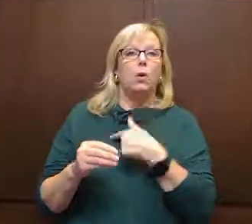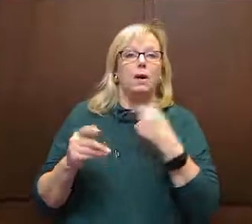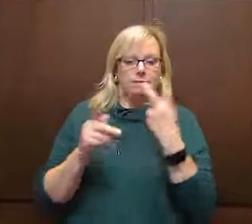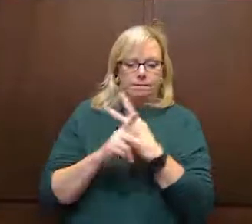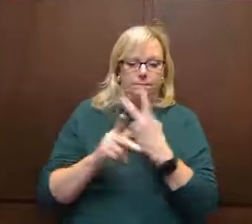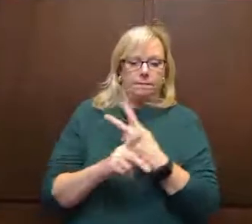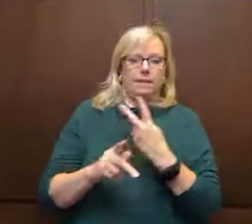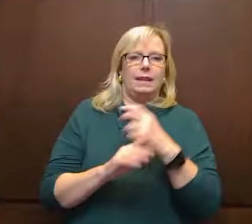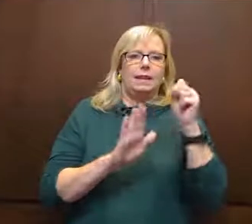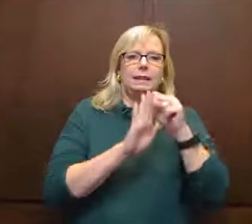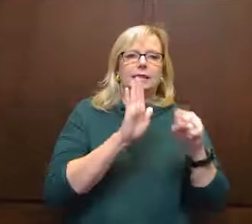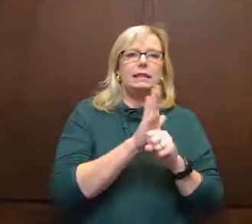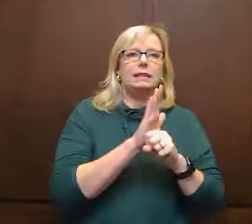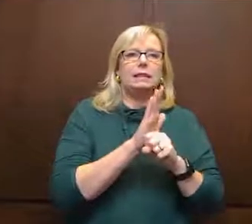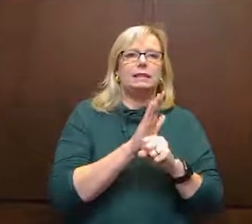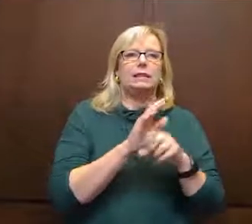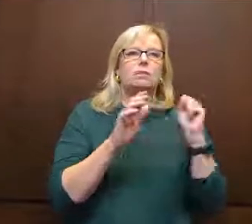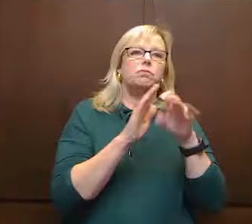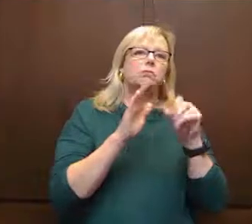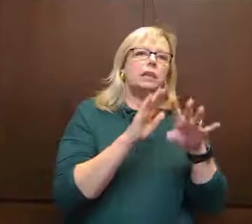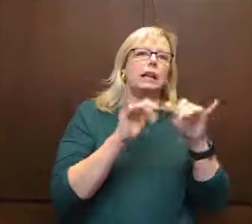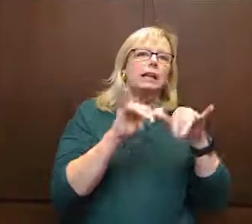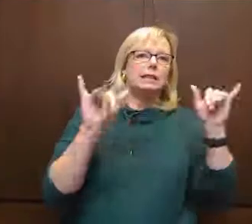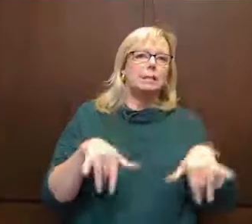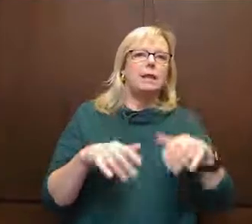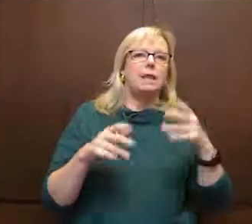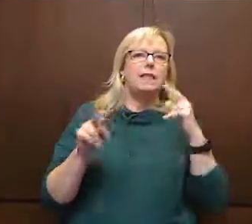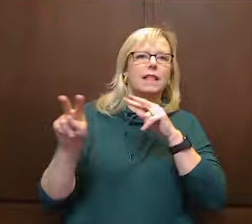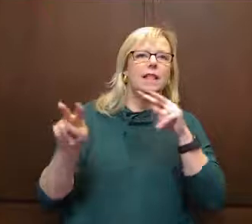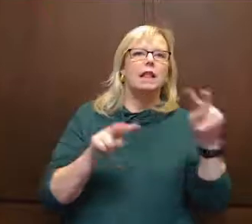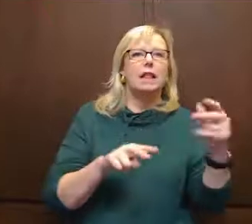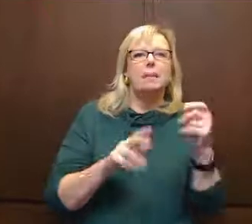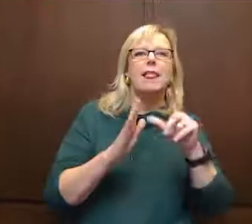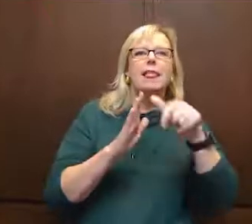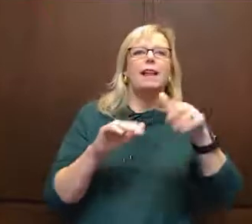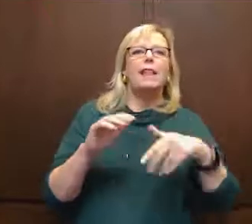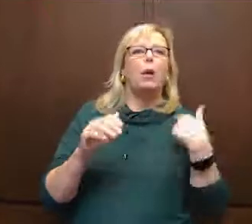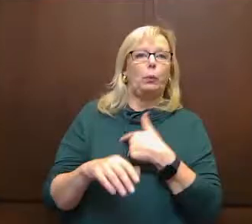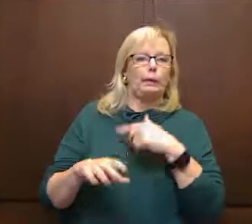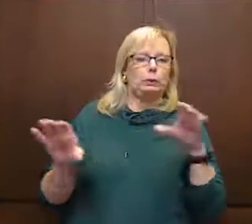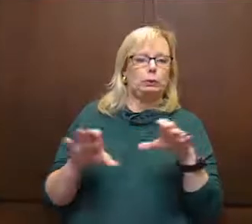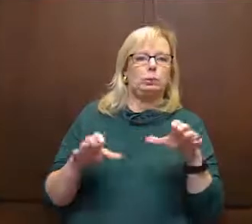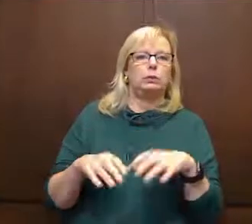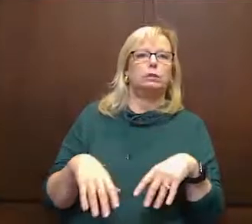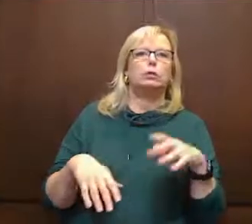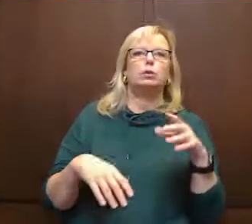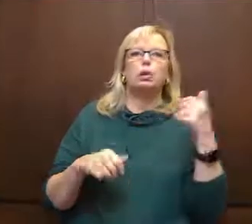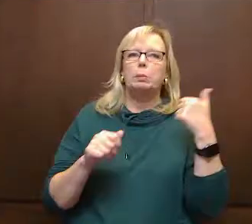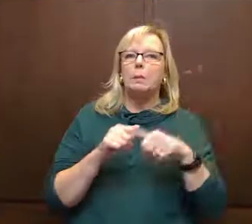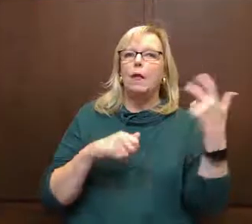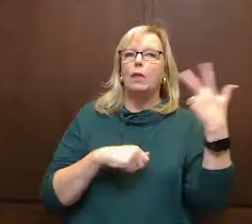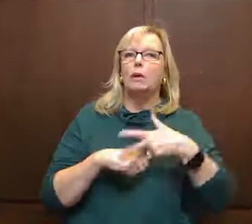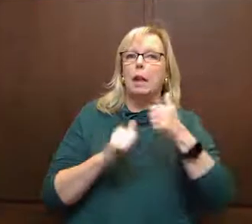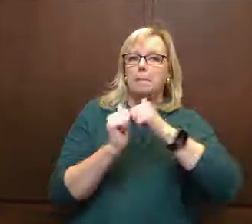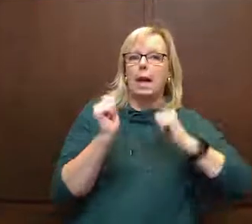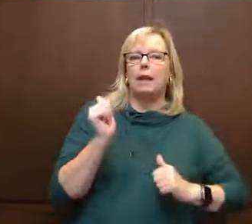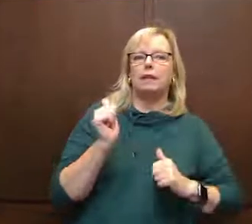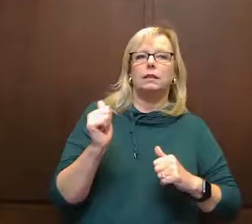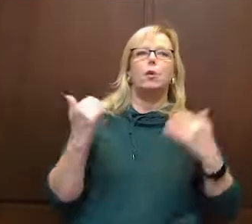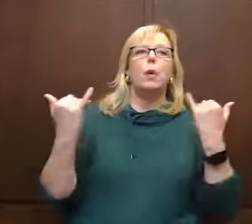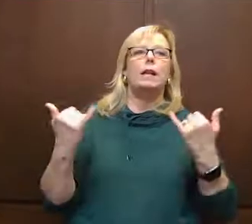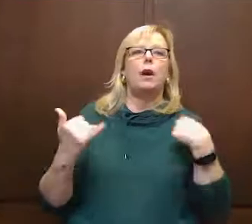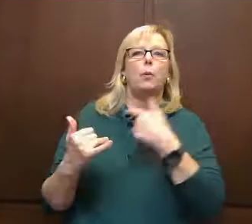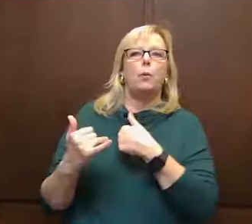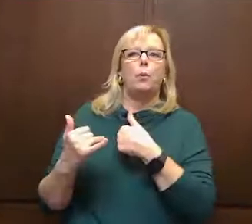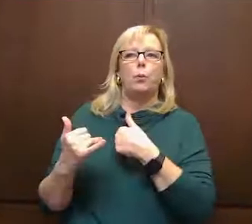them. The state puts them in the system, and they look at them a little bit later than we do. So remember, they're 3 days behind. But